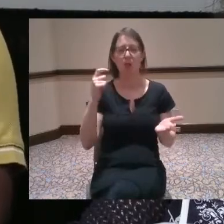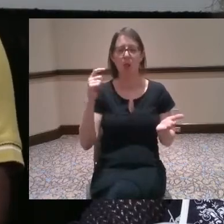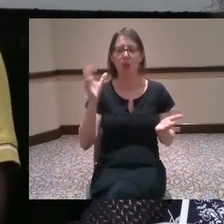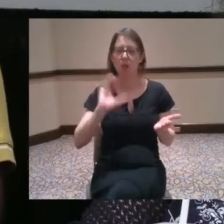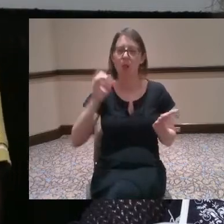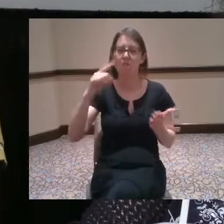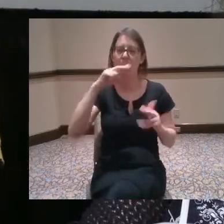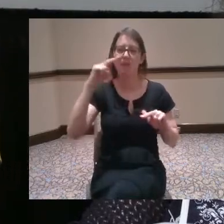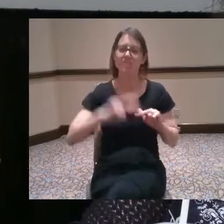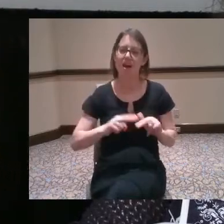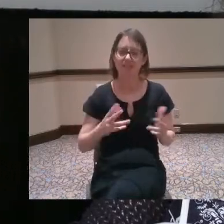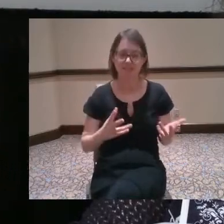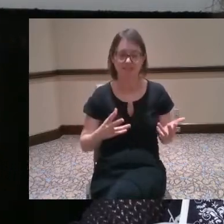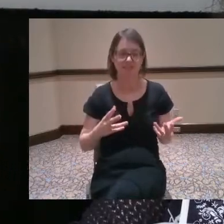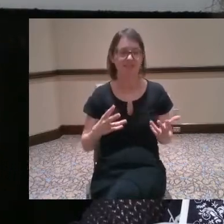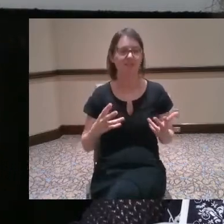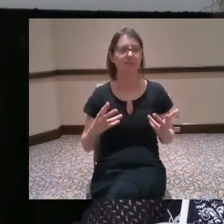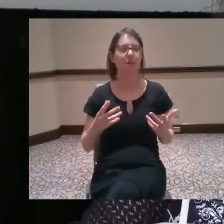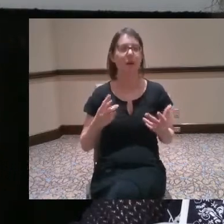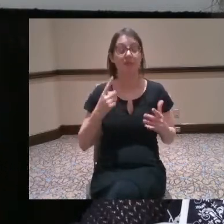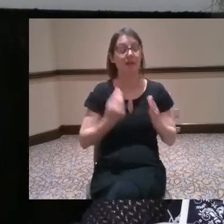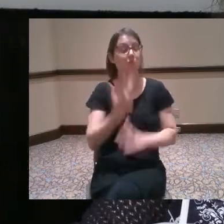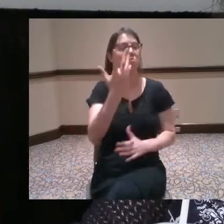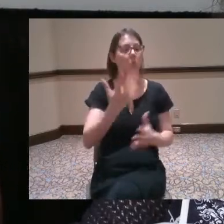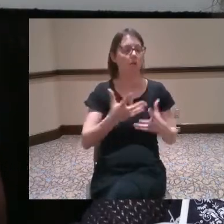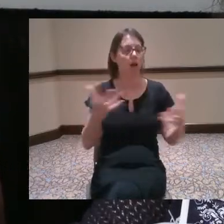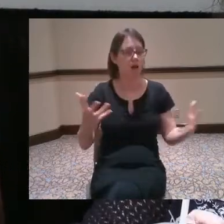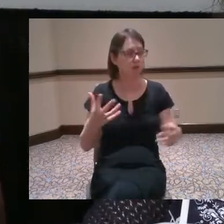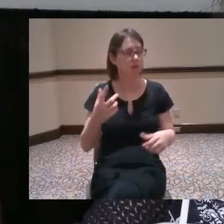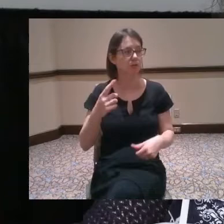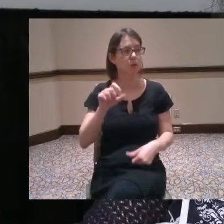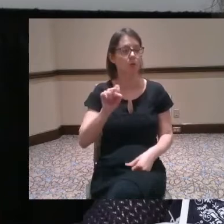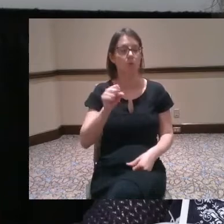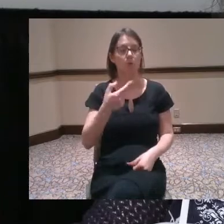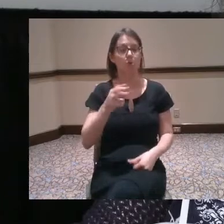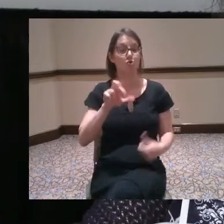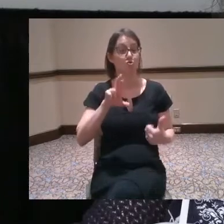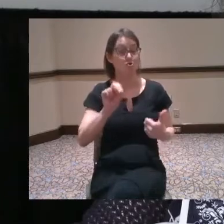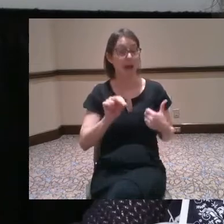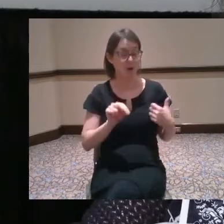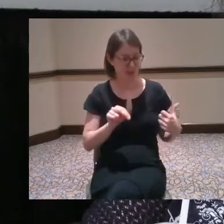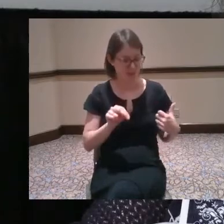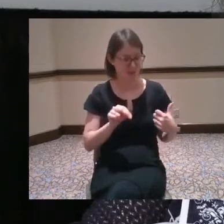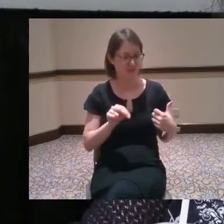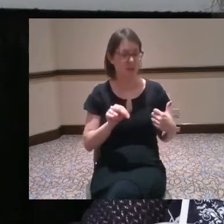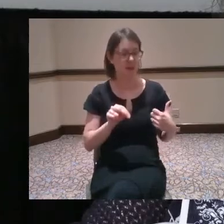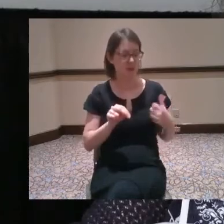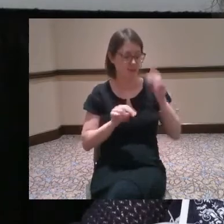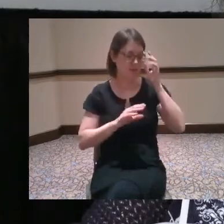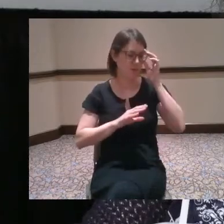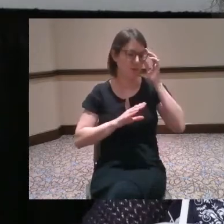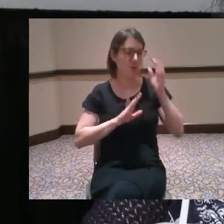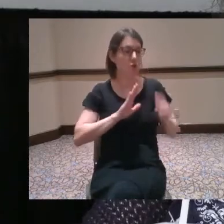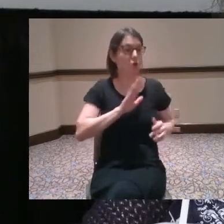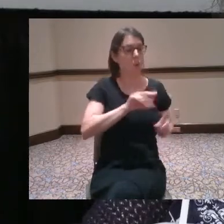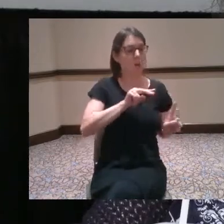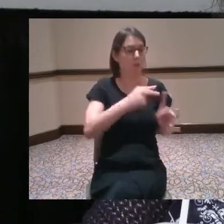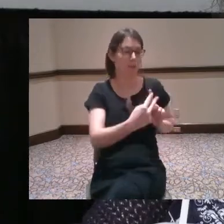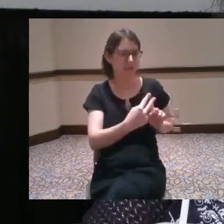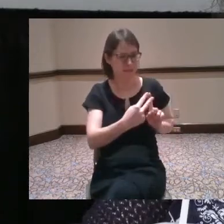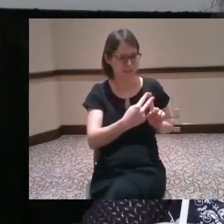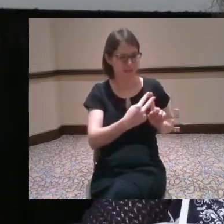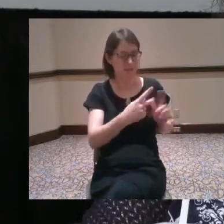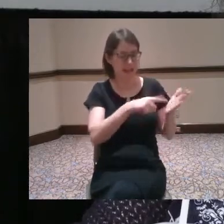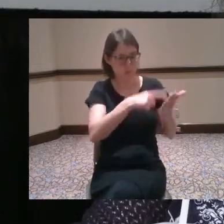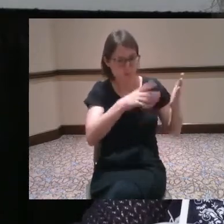little bit. And so they've grown. And I think Sharon has, your touch as a critic and as a writer has